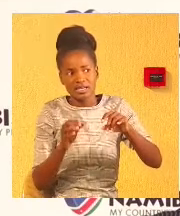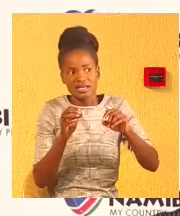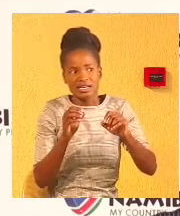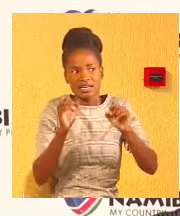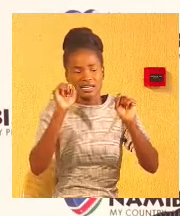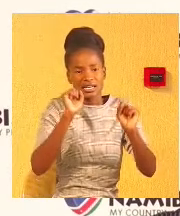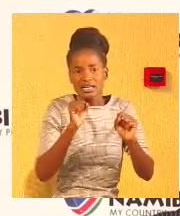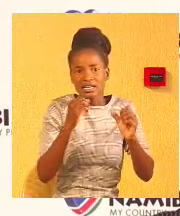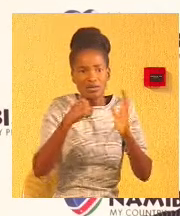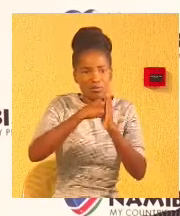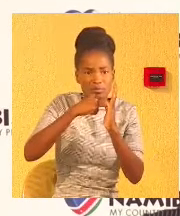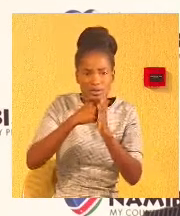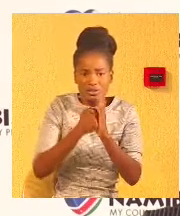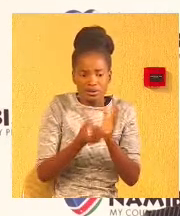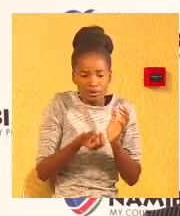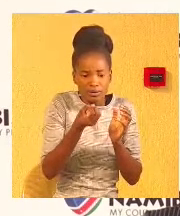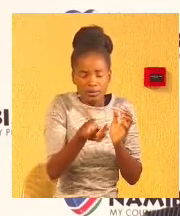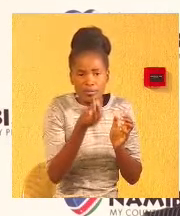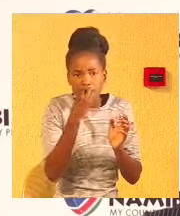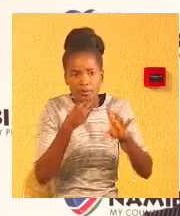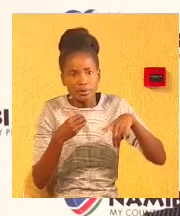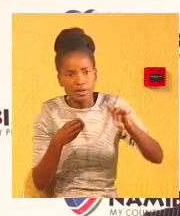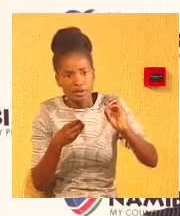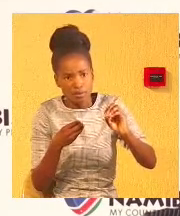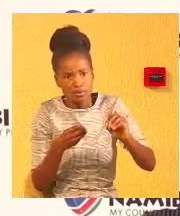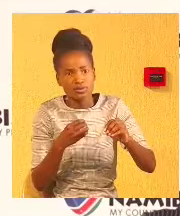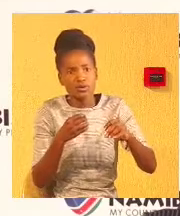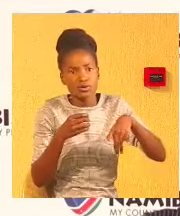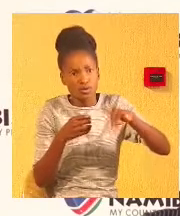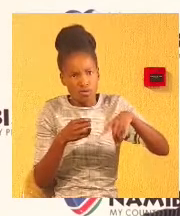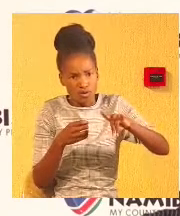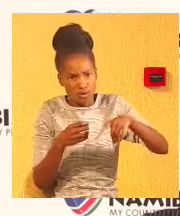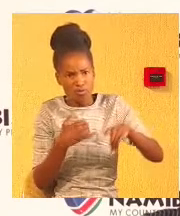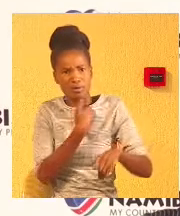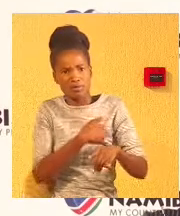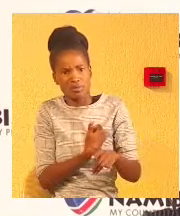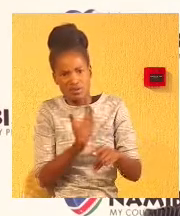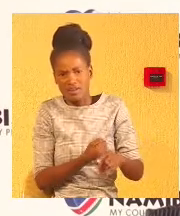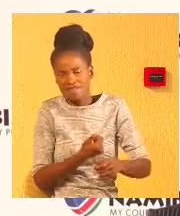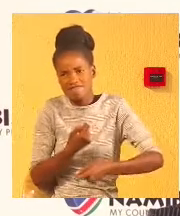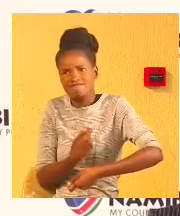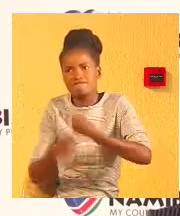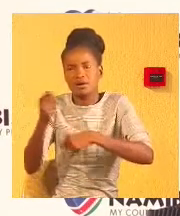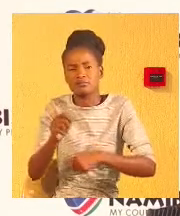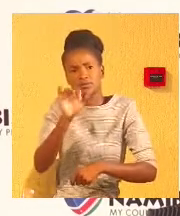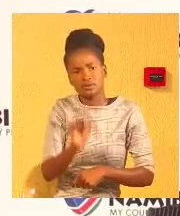to feed them. And so in terms of, so I'm just expressing the depression